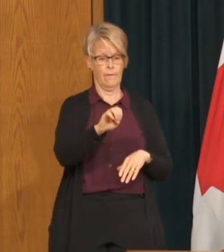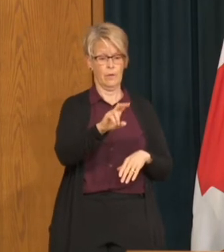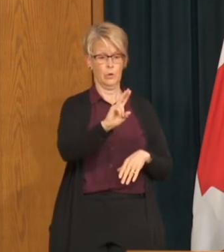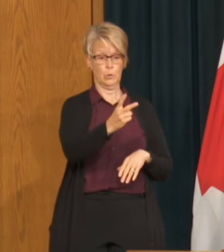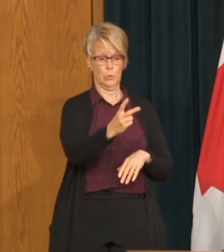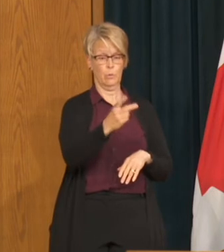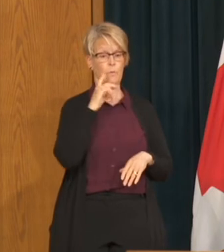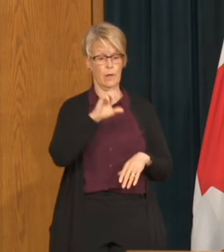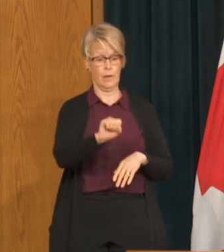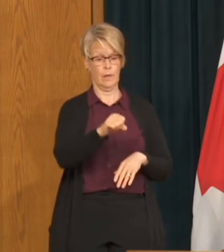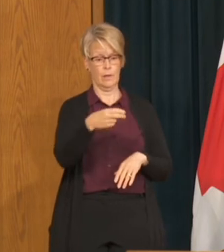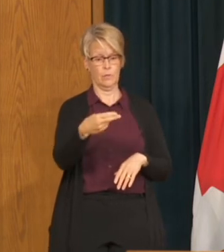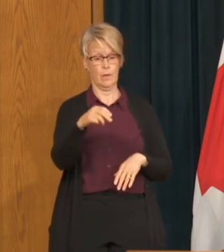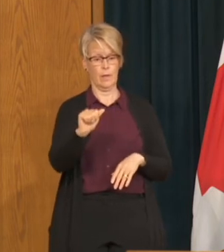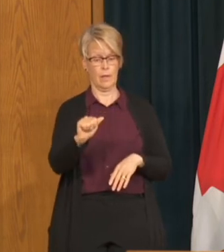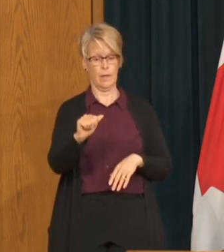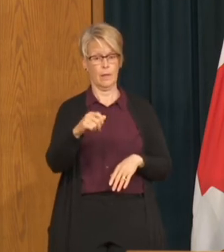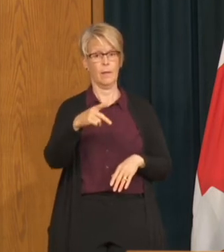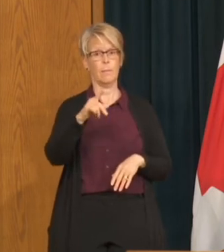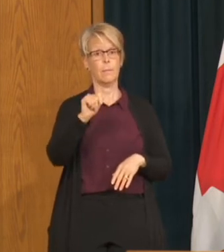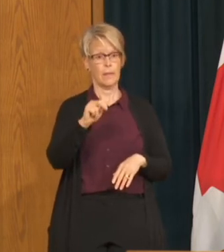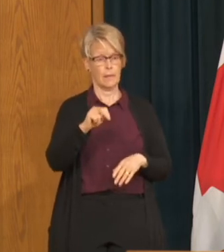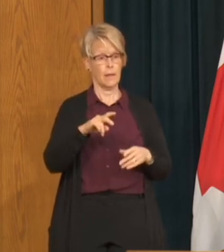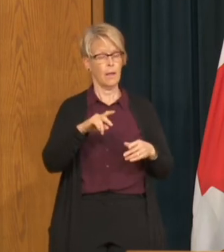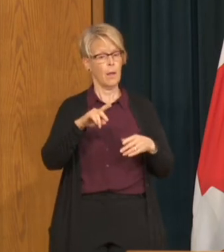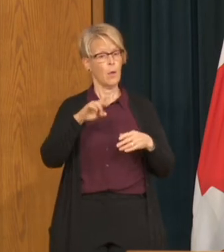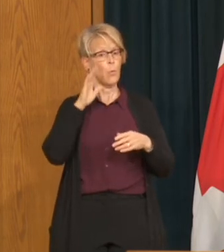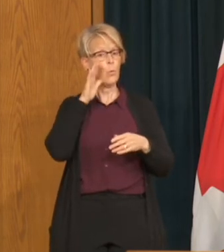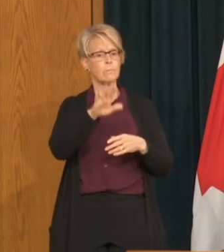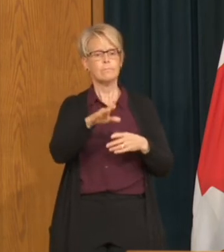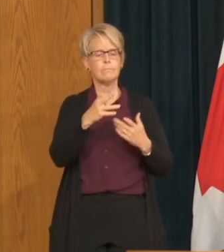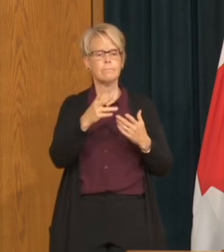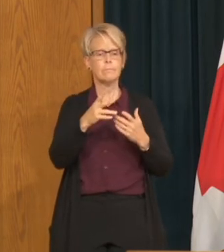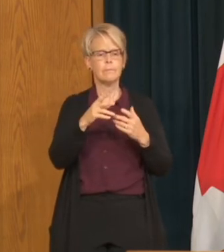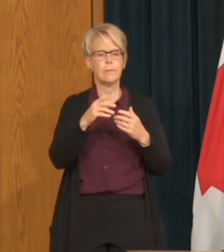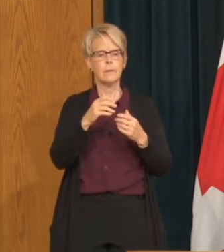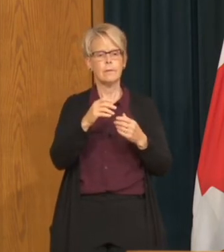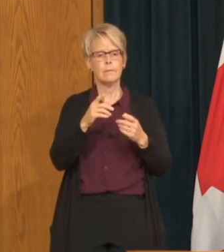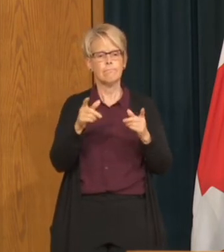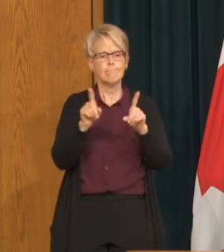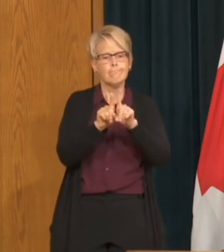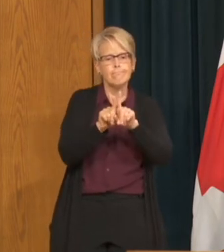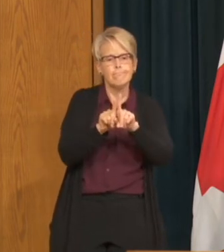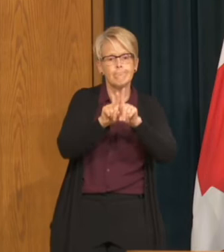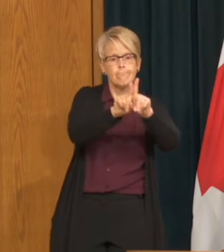the SHA plan, will loved ones be able to join them as well?